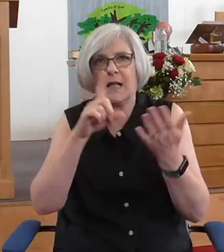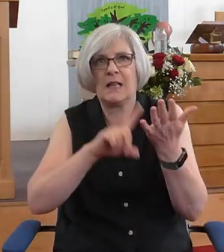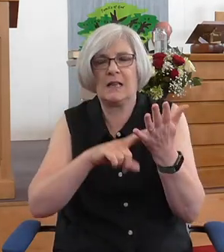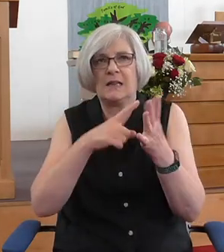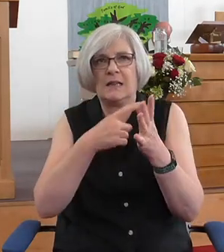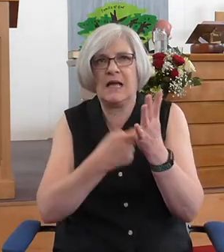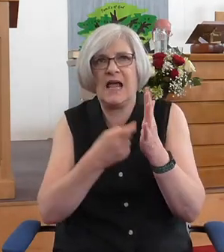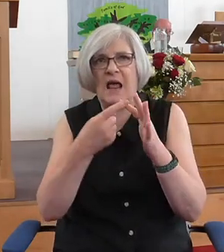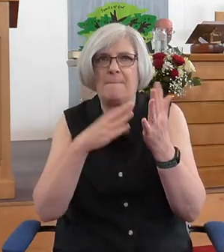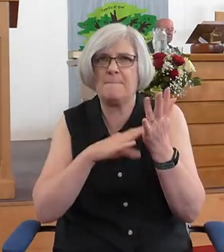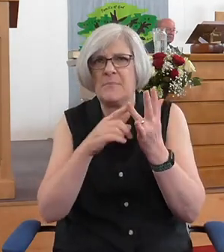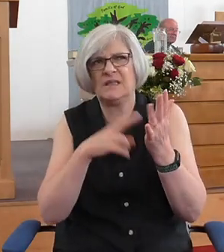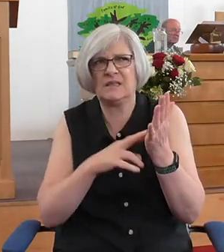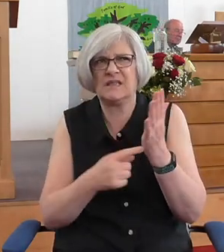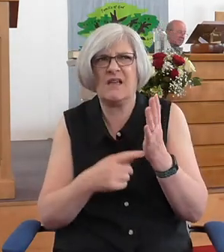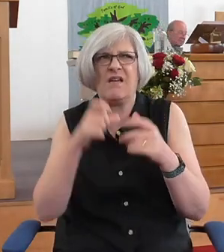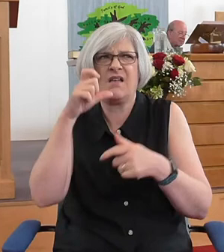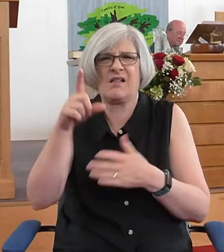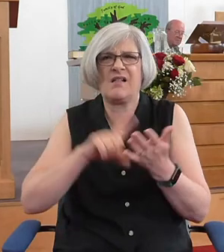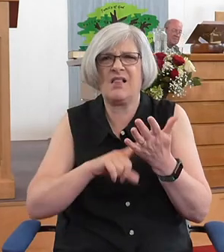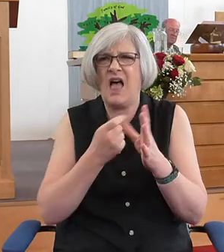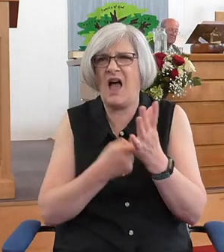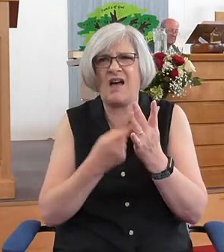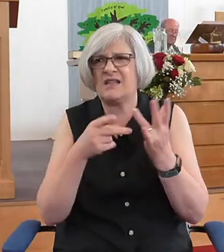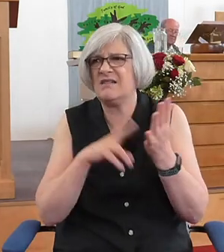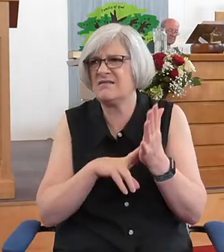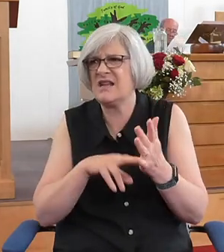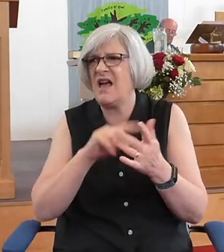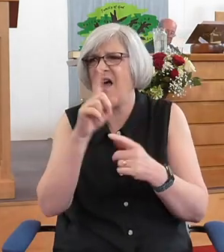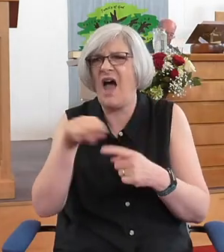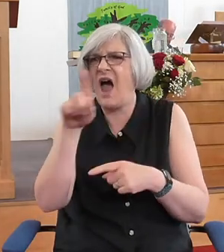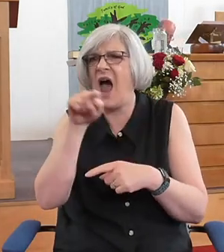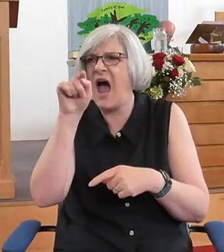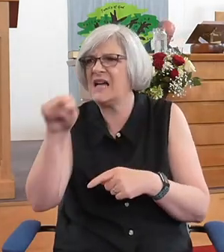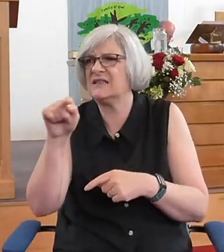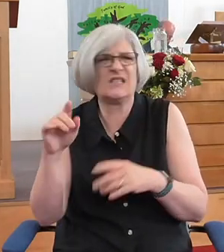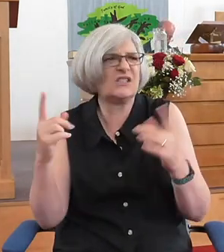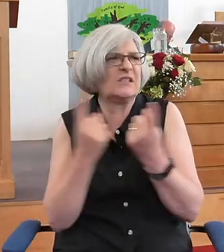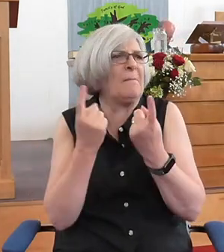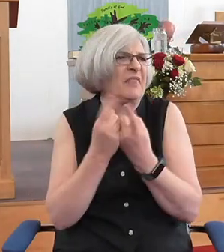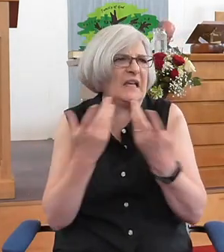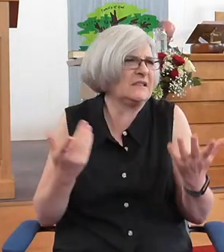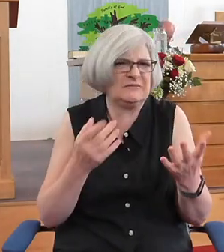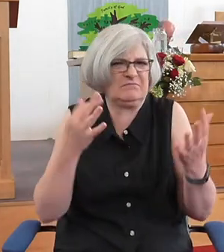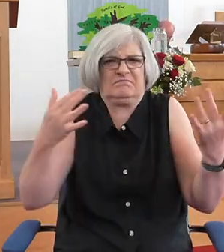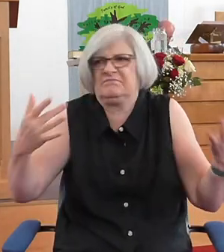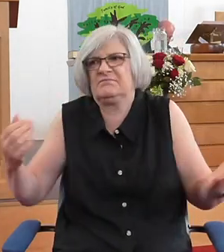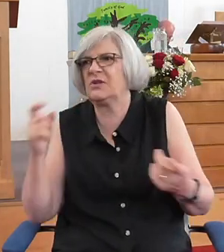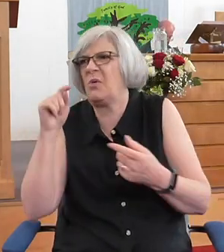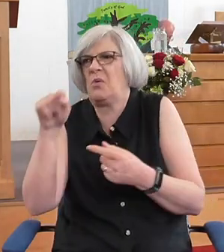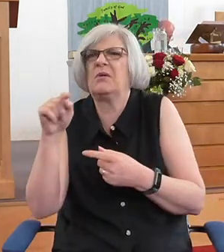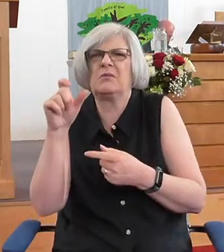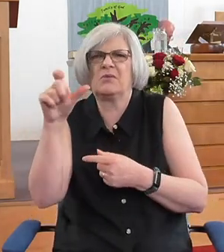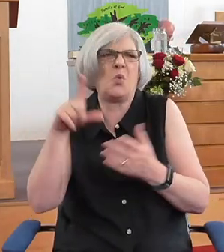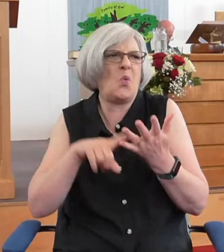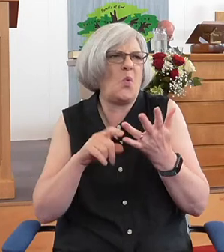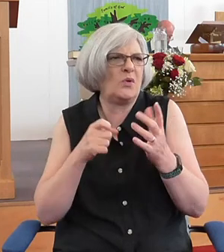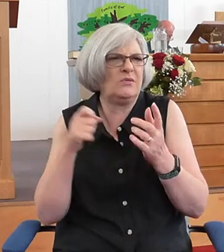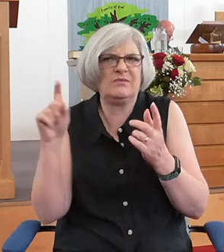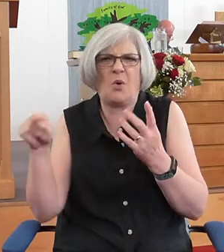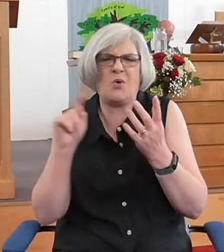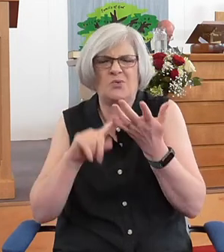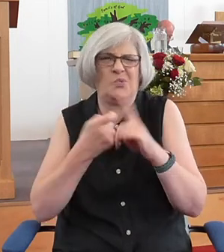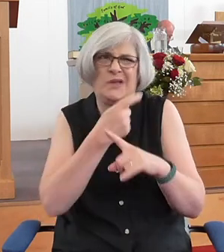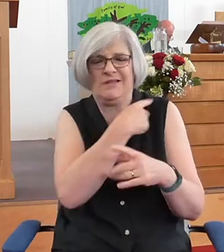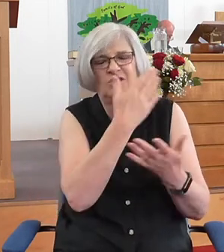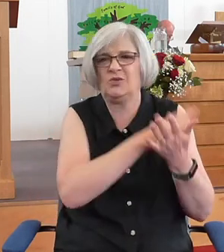at something or other. You'll find it in the back of your old one, .co.uk or something like that. If you can send it in this